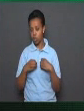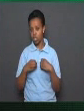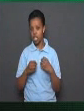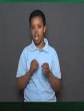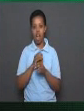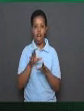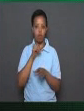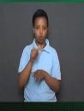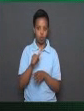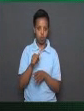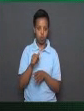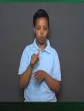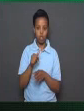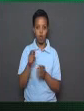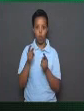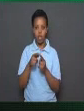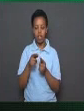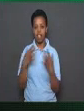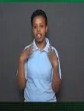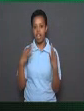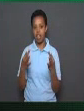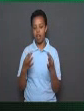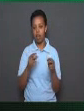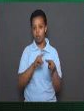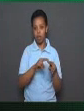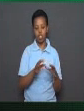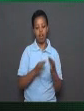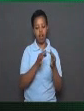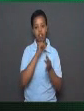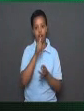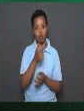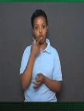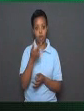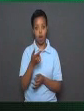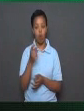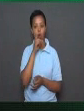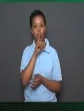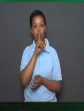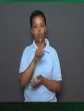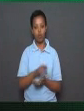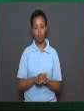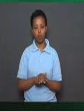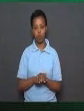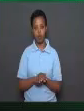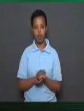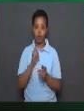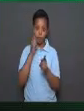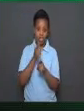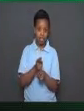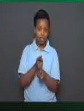spread if they are transferred into a healthy host, is false. In fact,